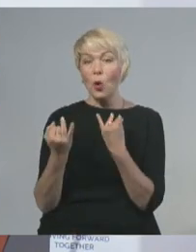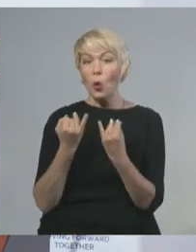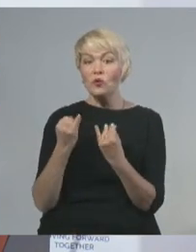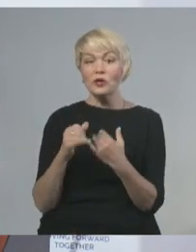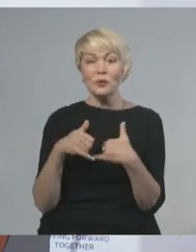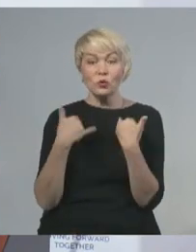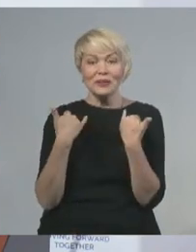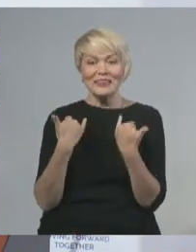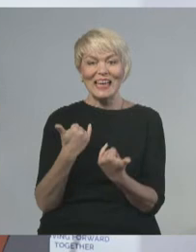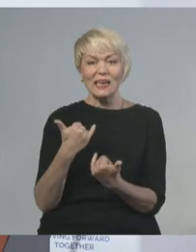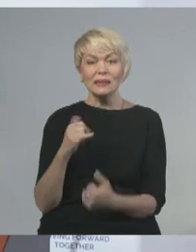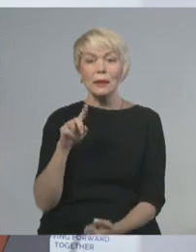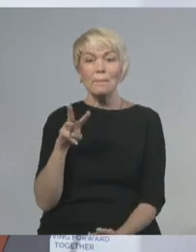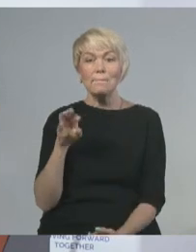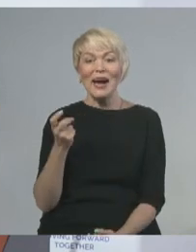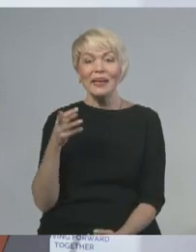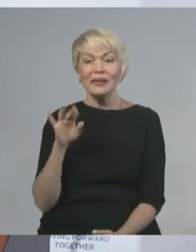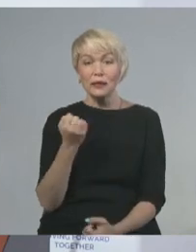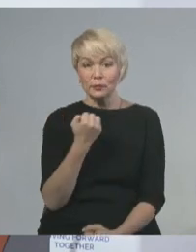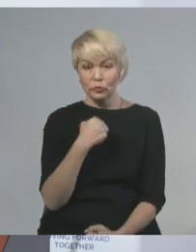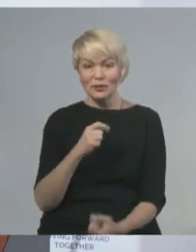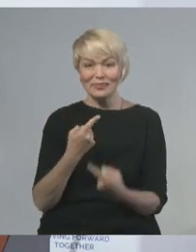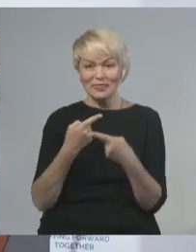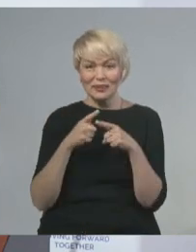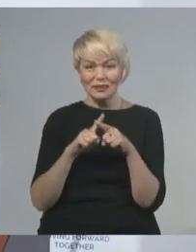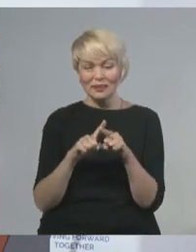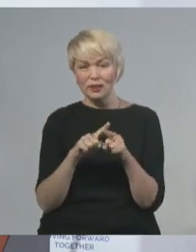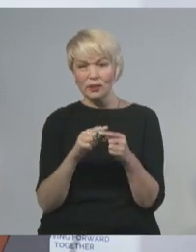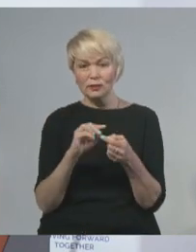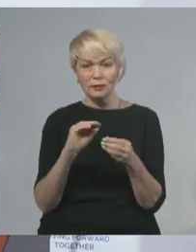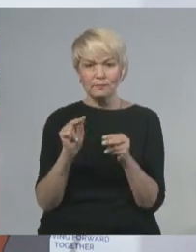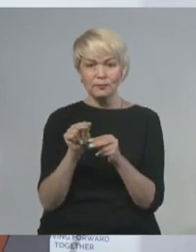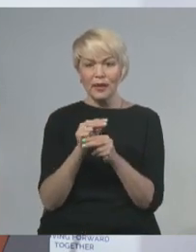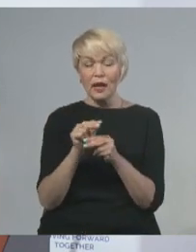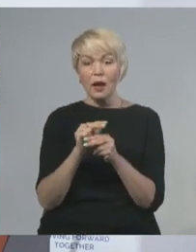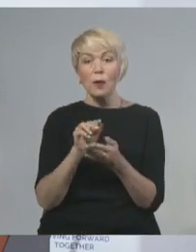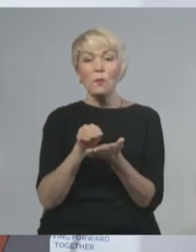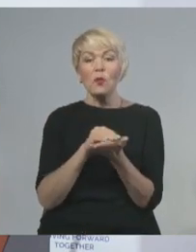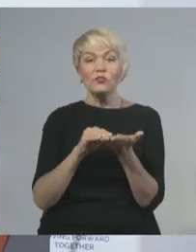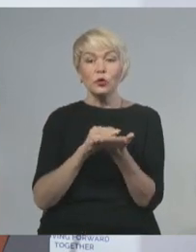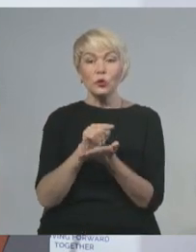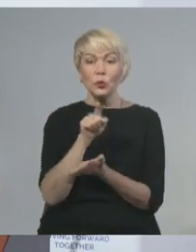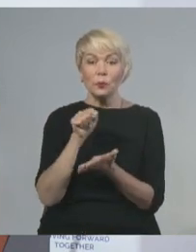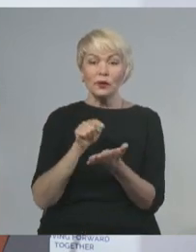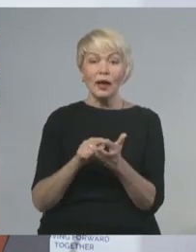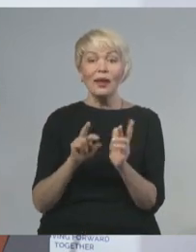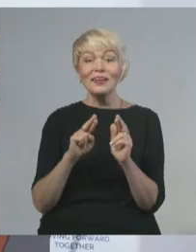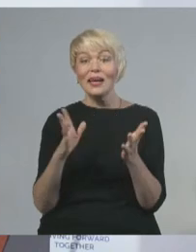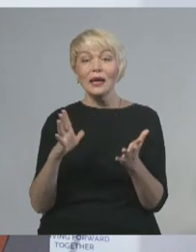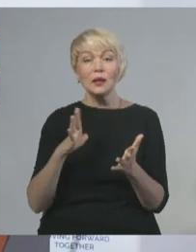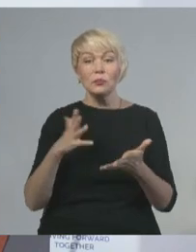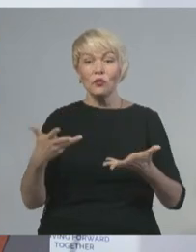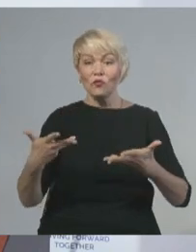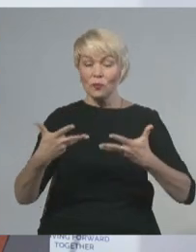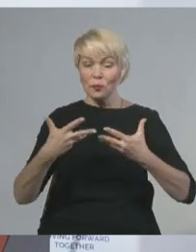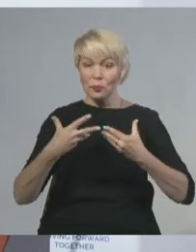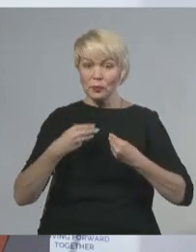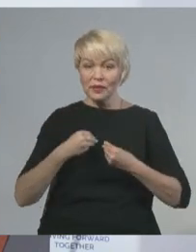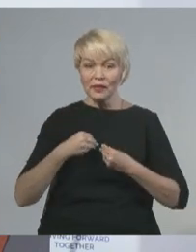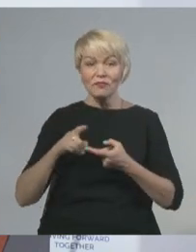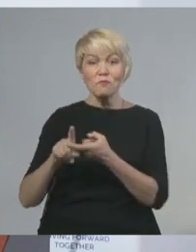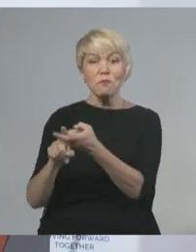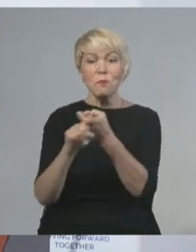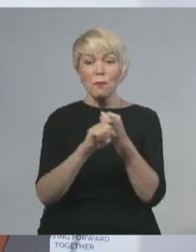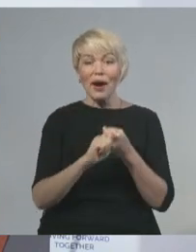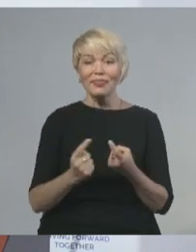maria let me ask this question that i asked you what was the influence of the pandemic on media in your country in particular in particular